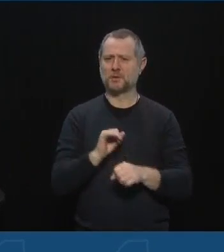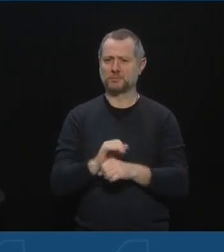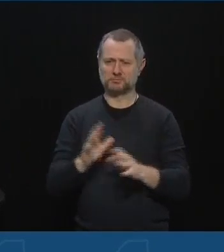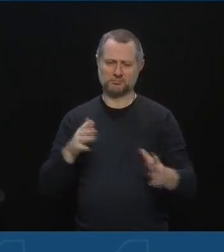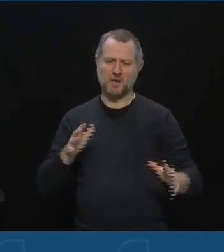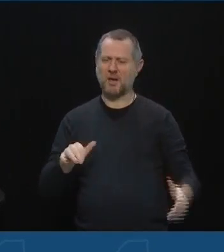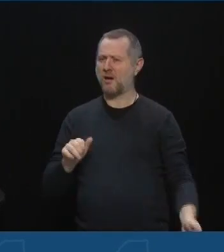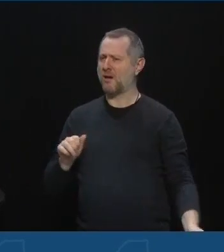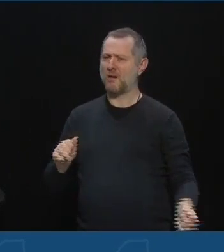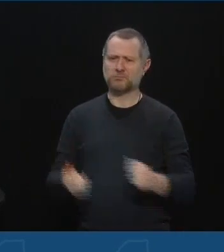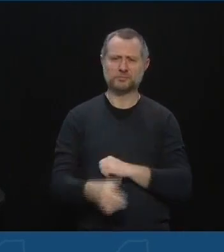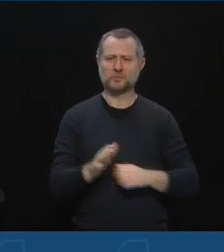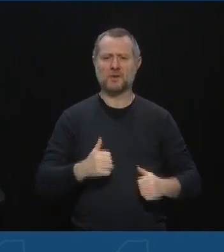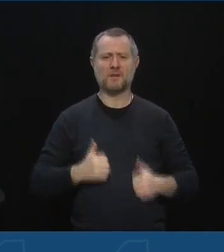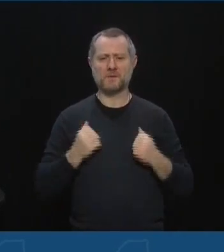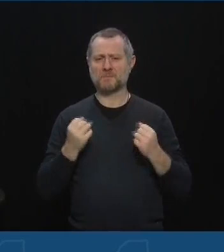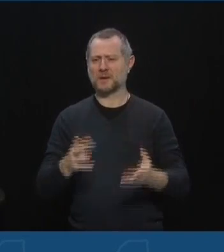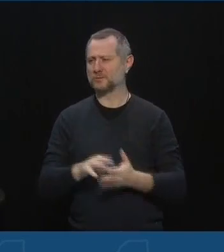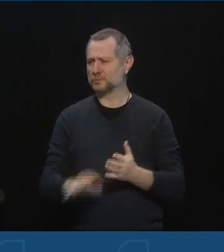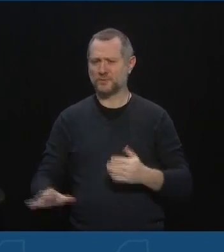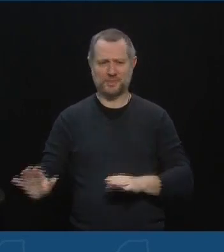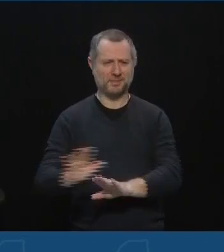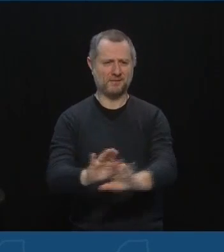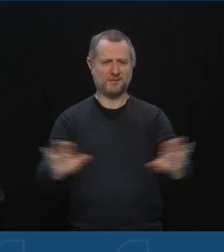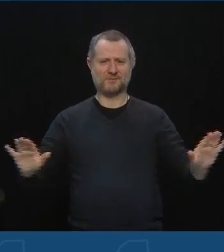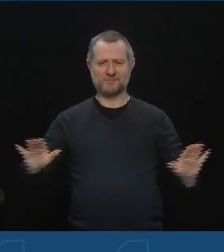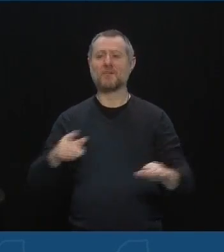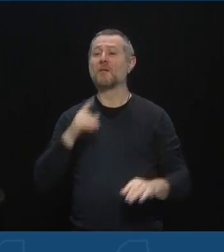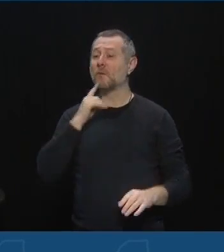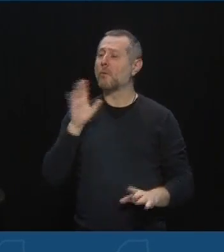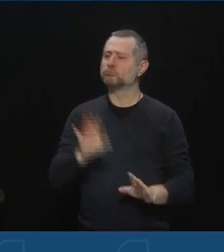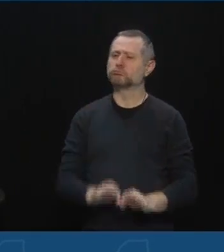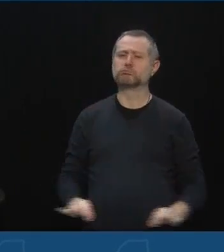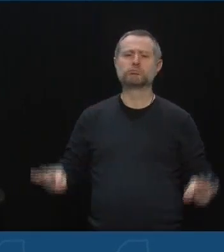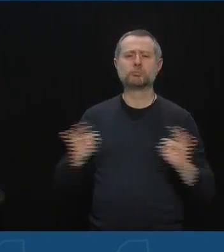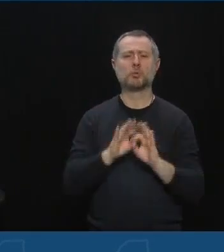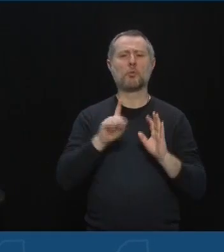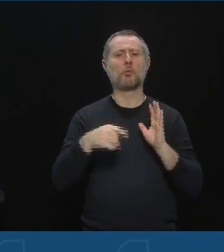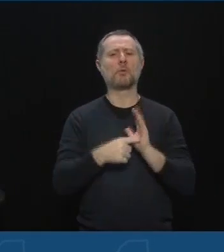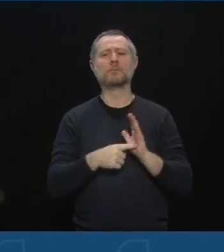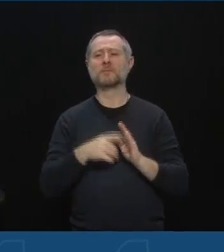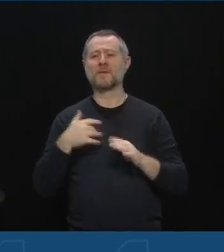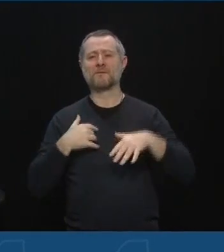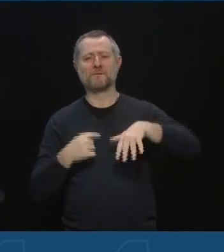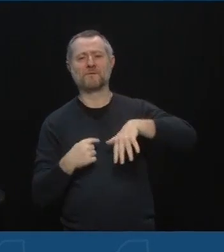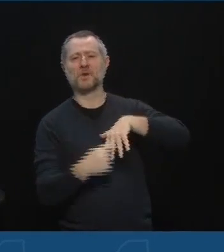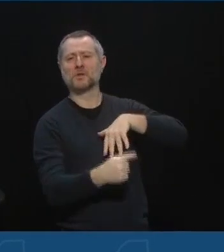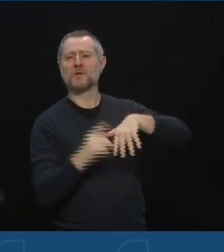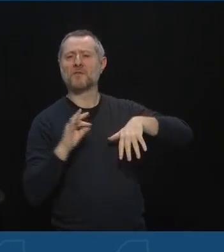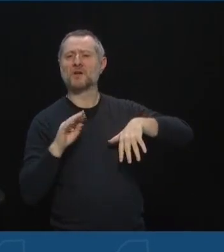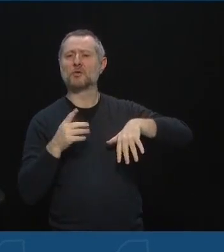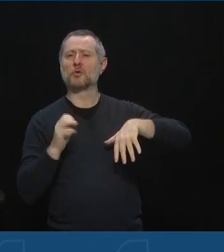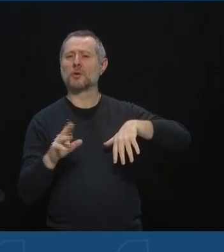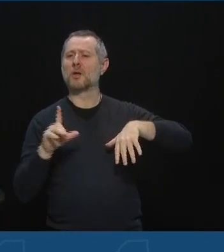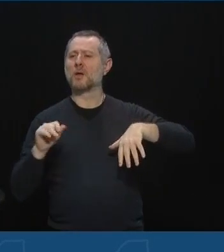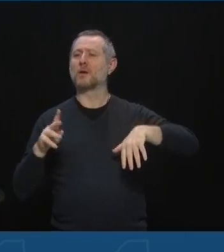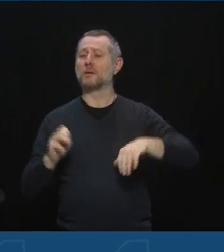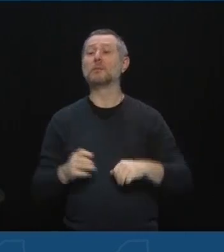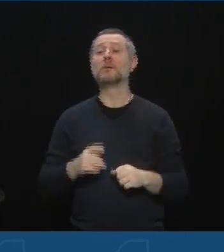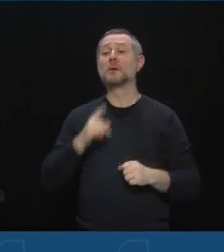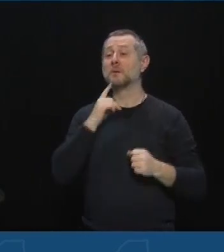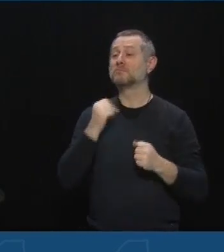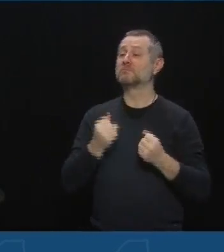of all your students and being such a significant player in the Finger Lakes community. Also, we have some of our elected officials here today. The dean